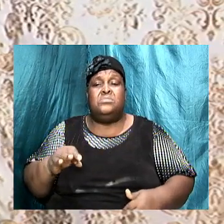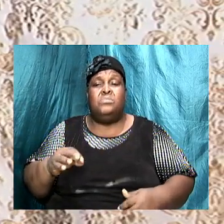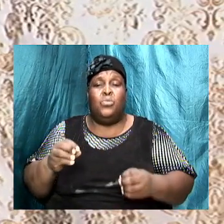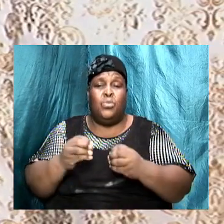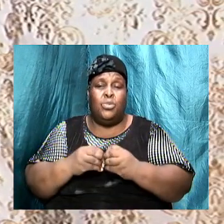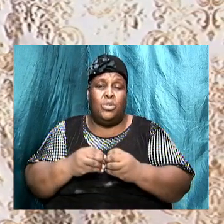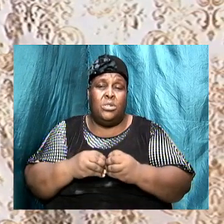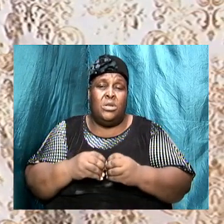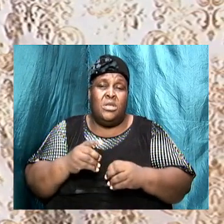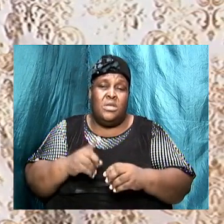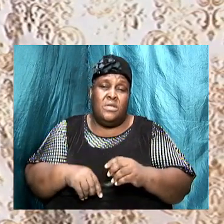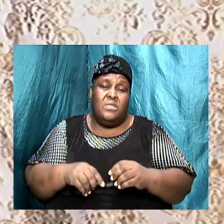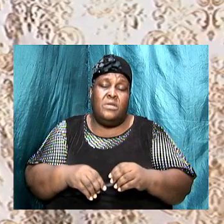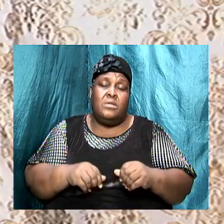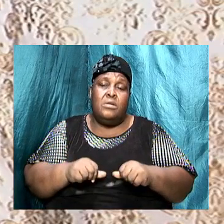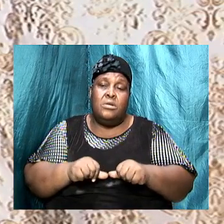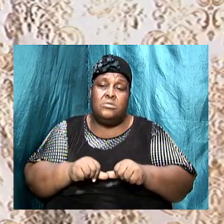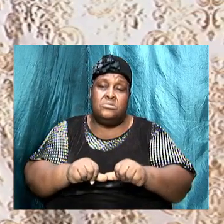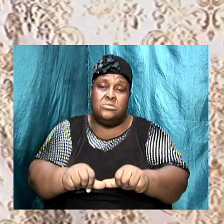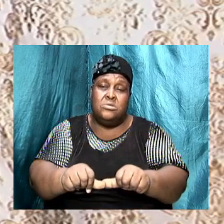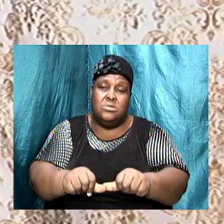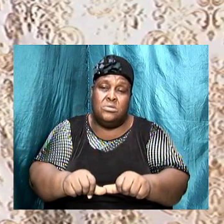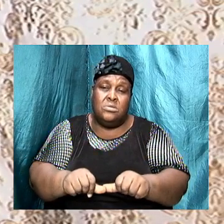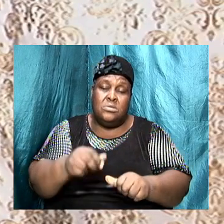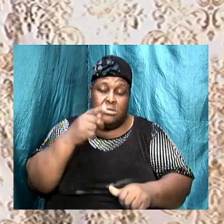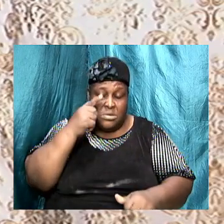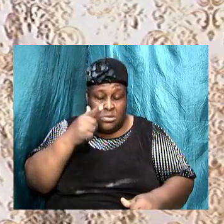And then we are going to move on and we are going to look at